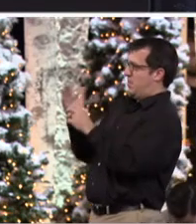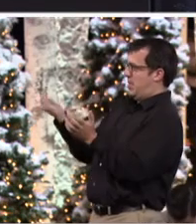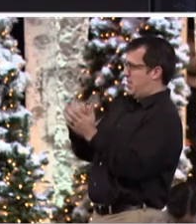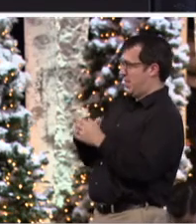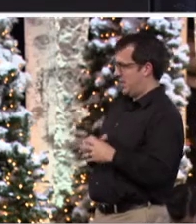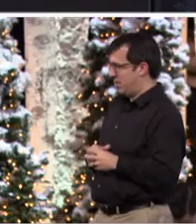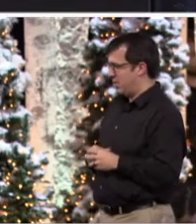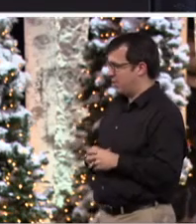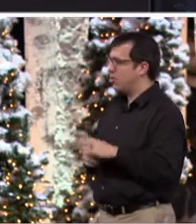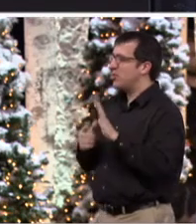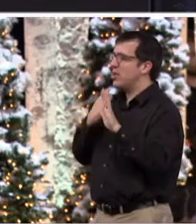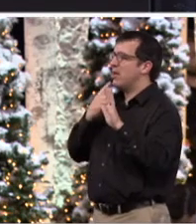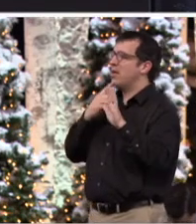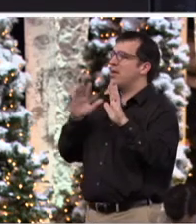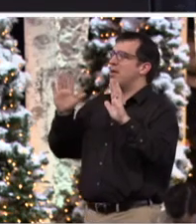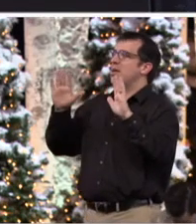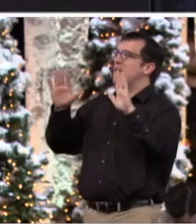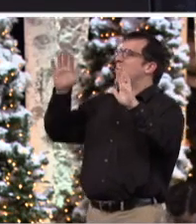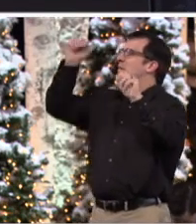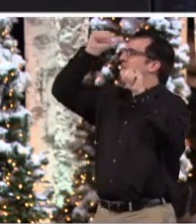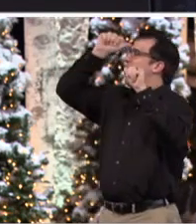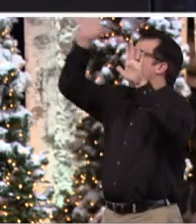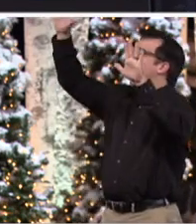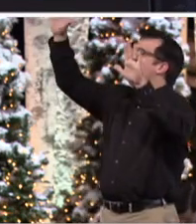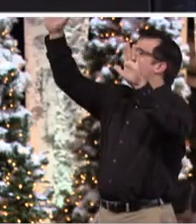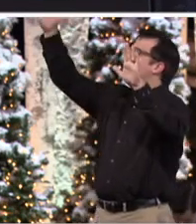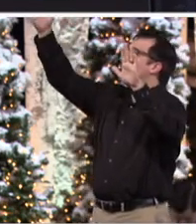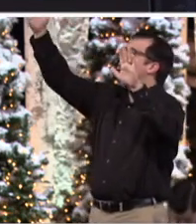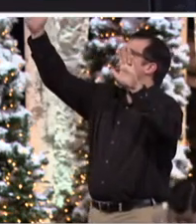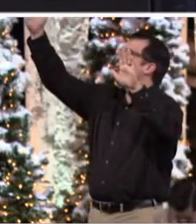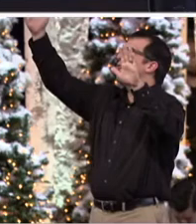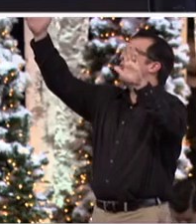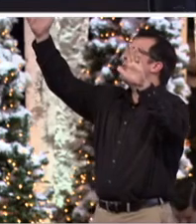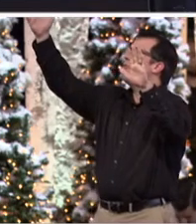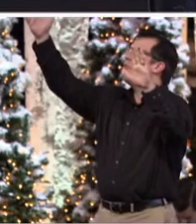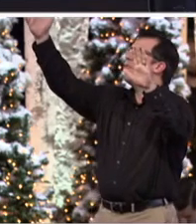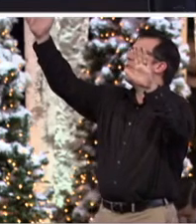So just say, Dear Father,